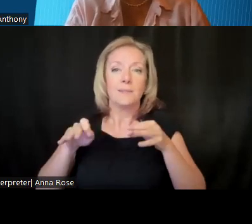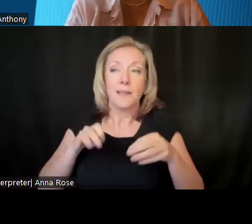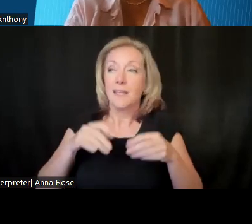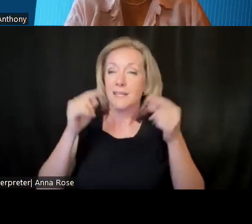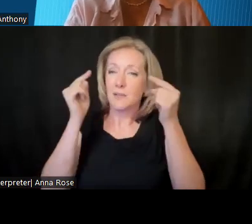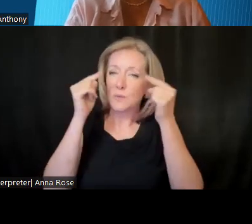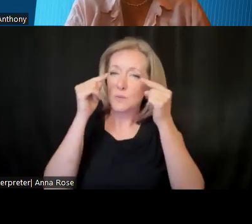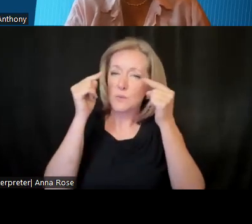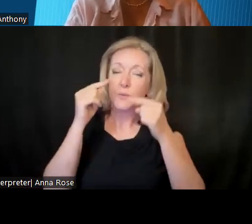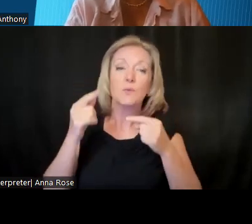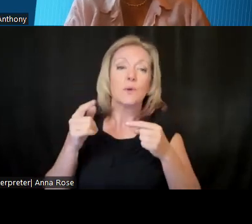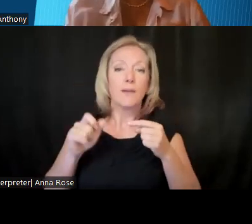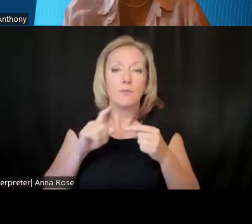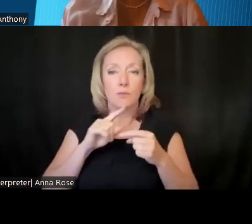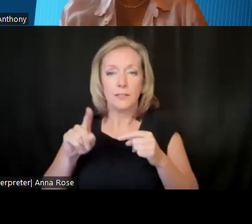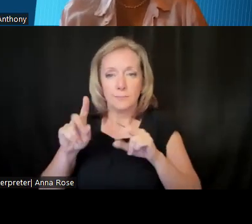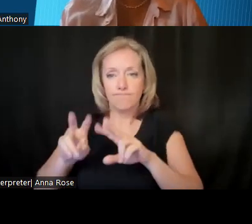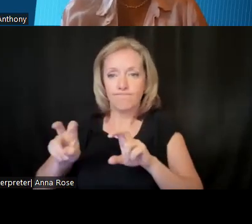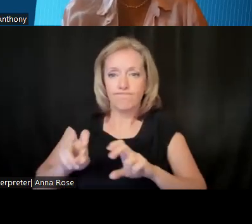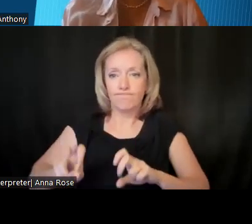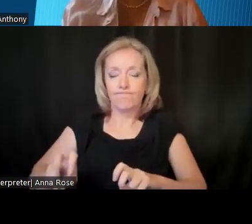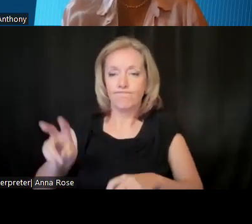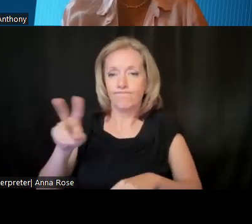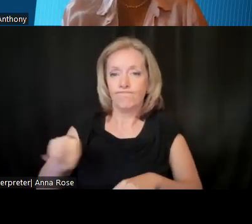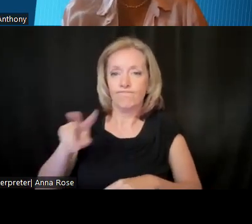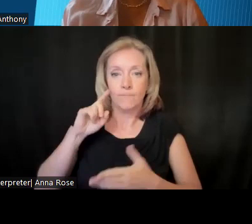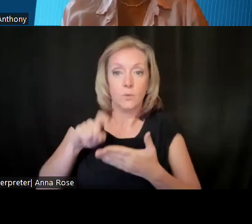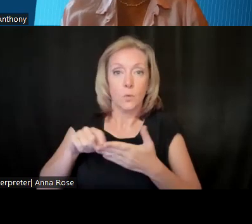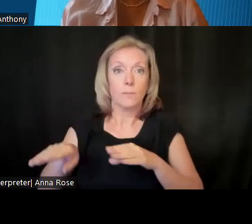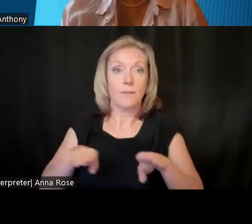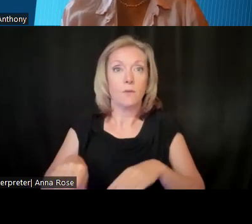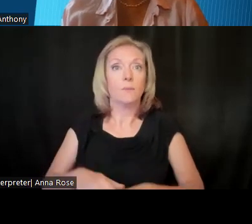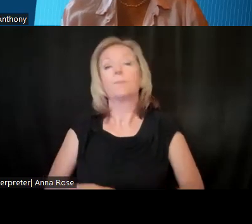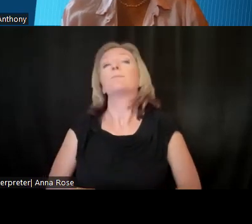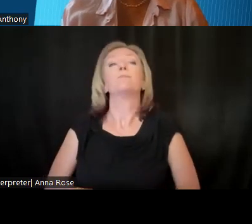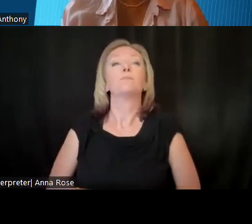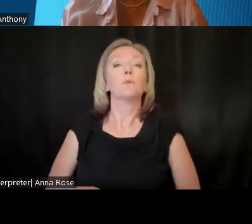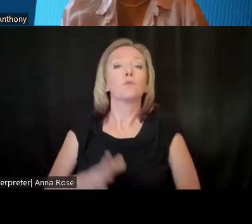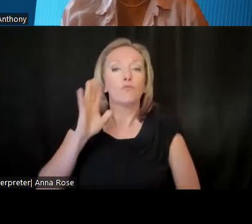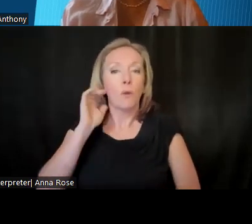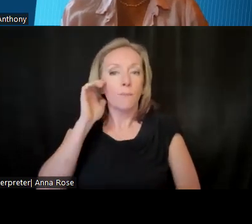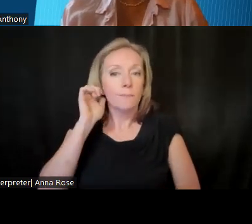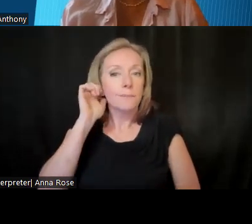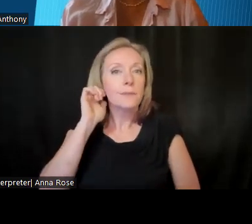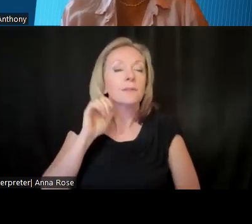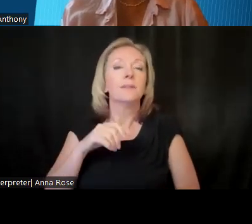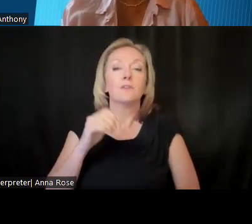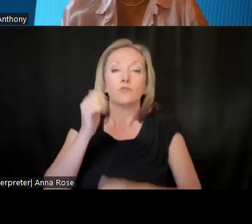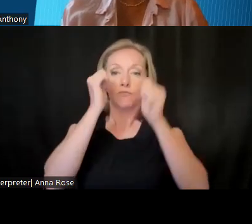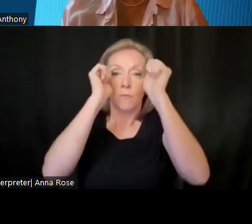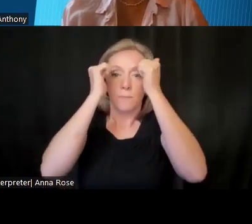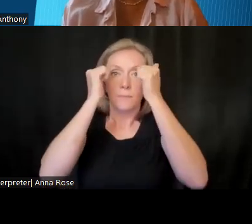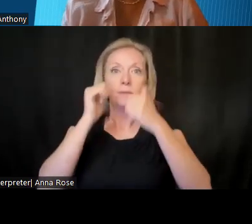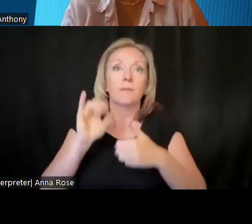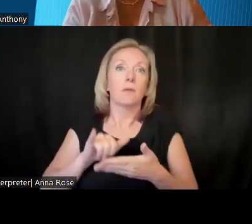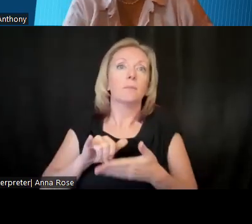head hurts. You just have to be really a good observer of that behavior. Rubs ears, rubs eyes. We've talked about